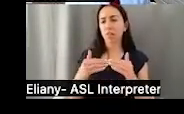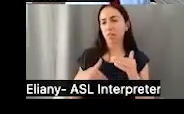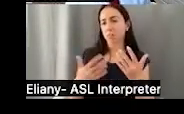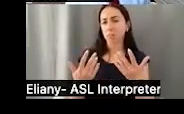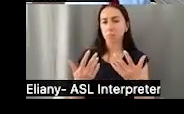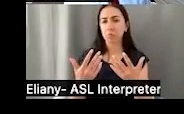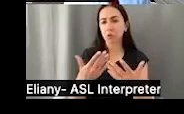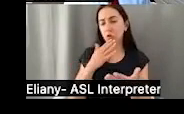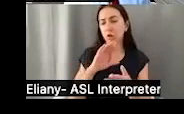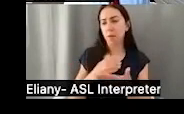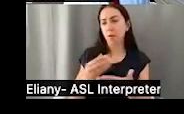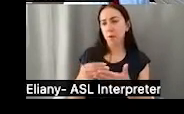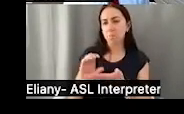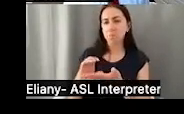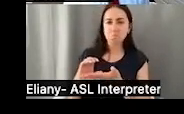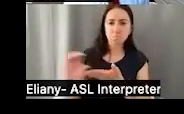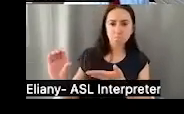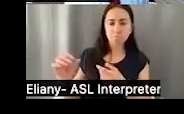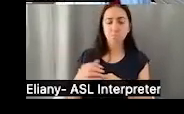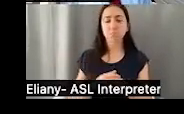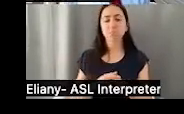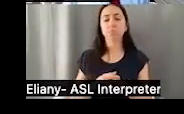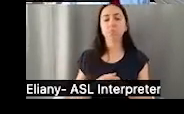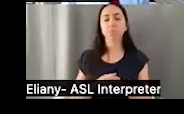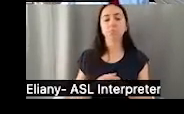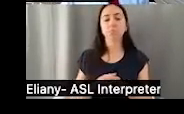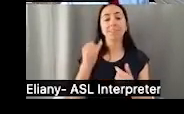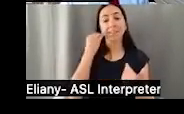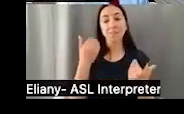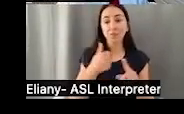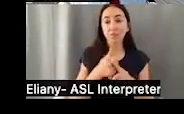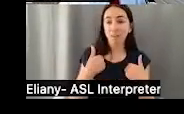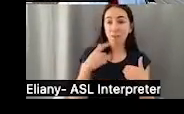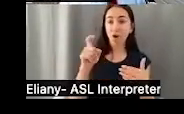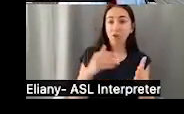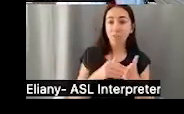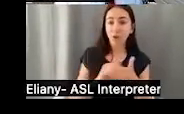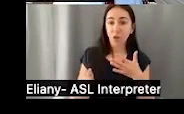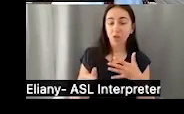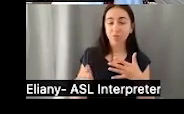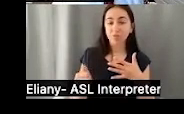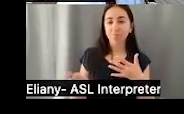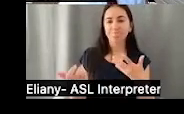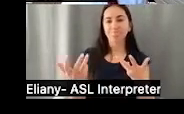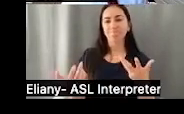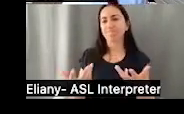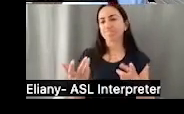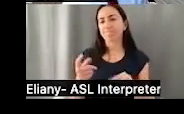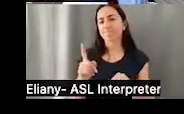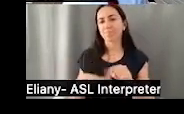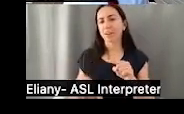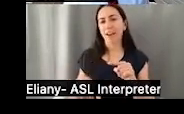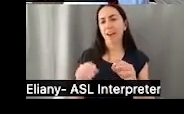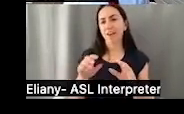bit of money in, but there are going to be some limitations. If you get $100,000, you're not going to be able to get it all into an ABLE account